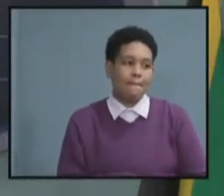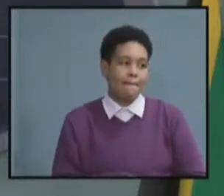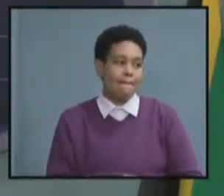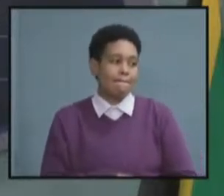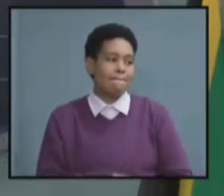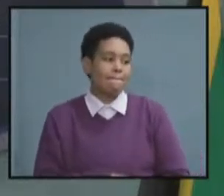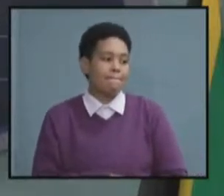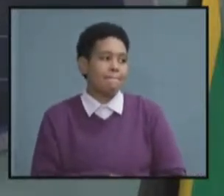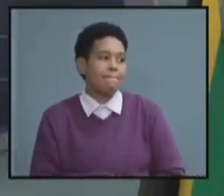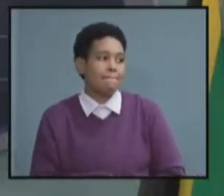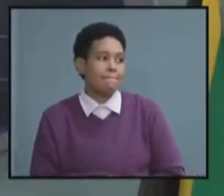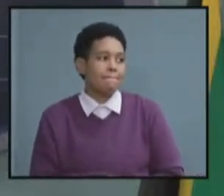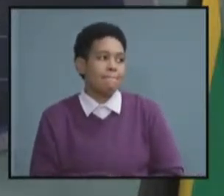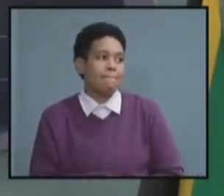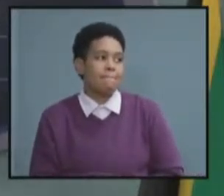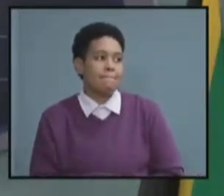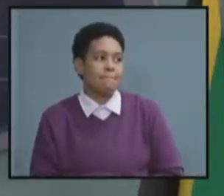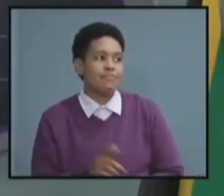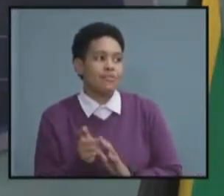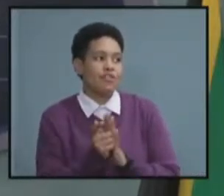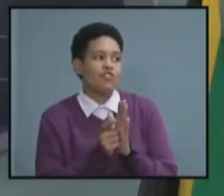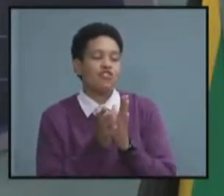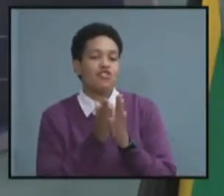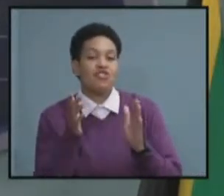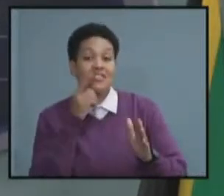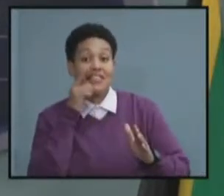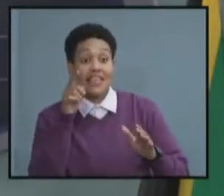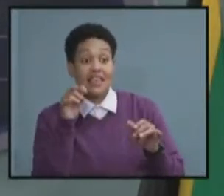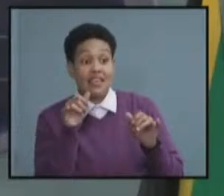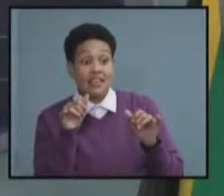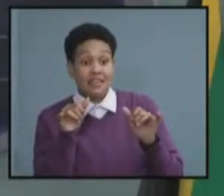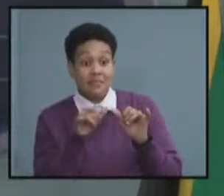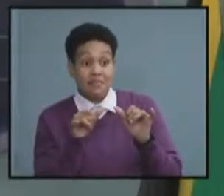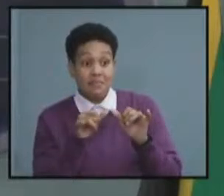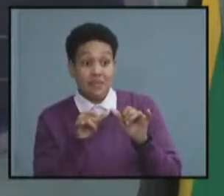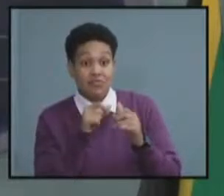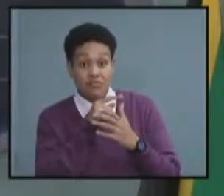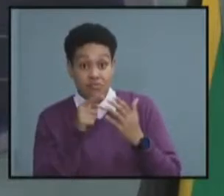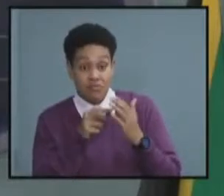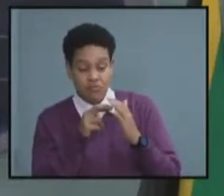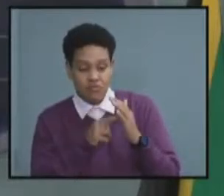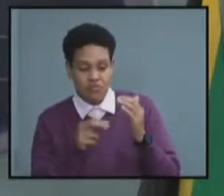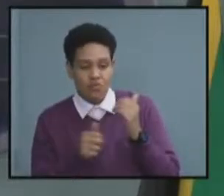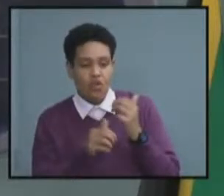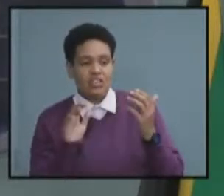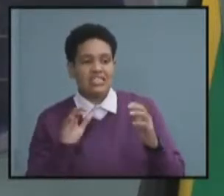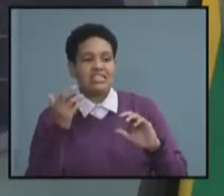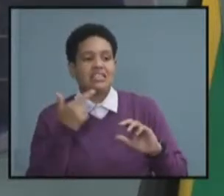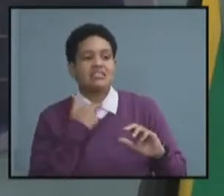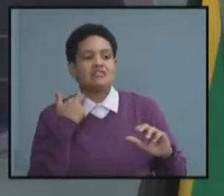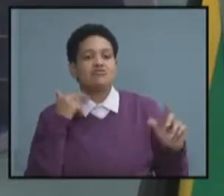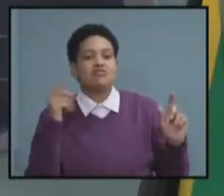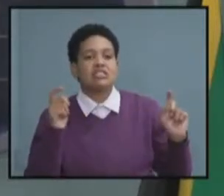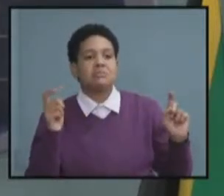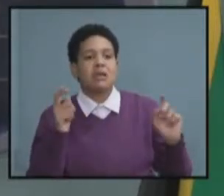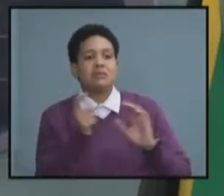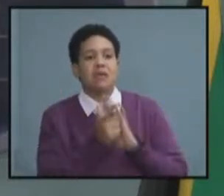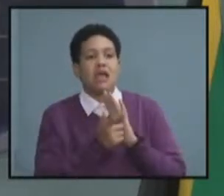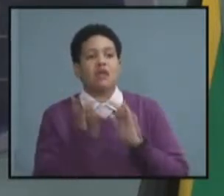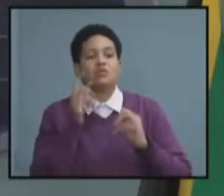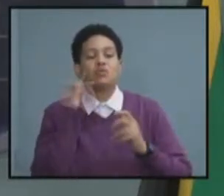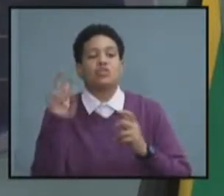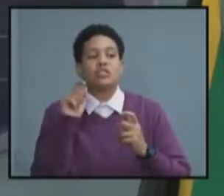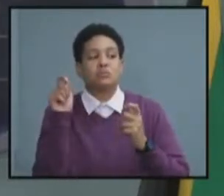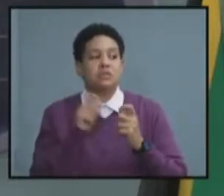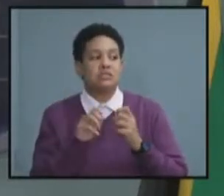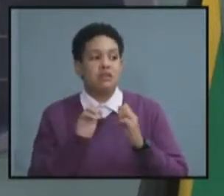So, AG, you're saying that there is a measure under the Disaster Risk Management Act which would specify how